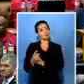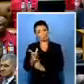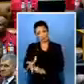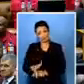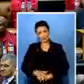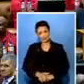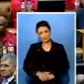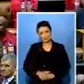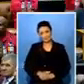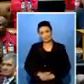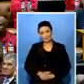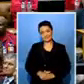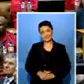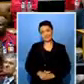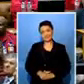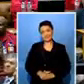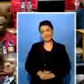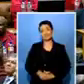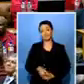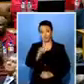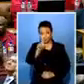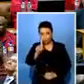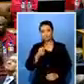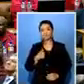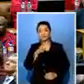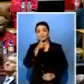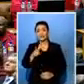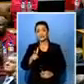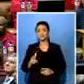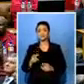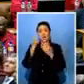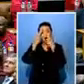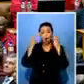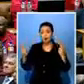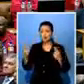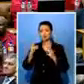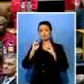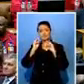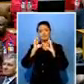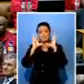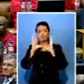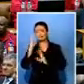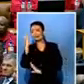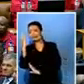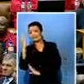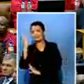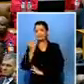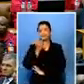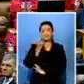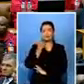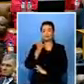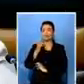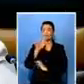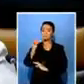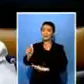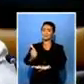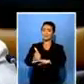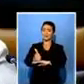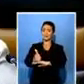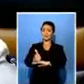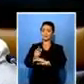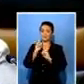Malema, please. Inside here, they will never come order. In. So we are Honorable not Malema. Going to allow order. The President order. To address Speaker. Us. Honorable Malema, please